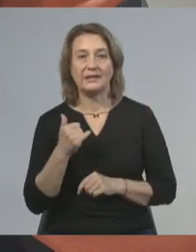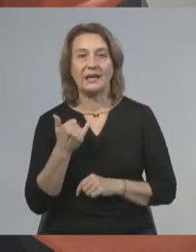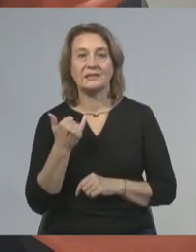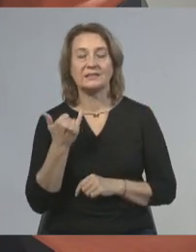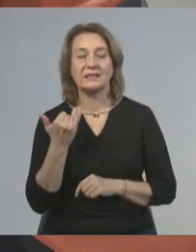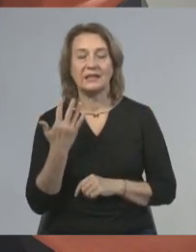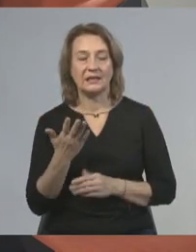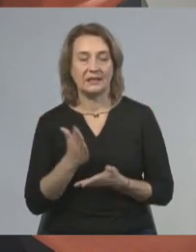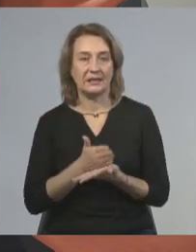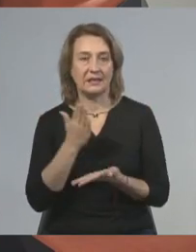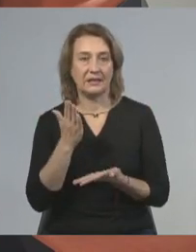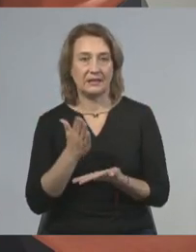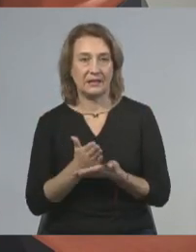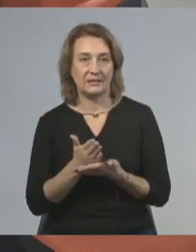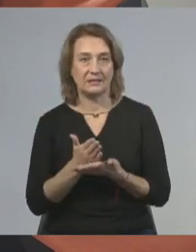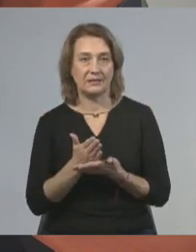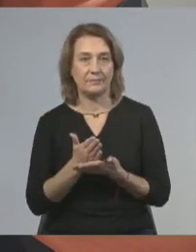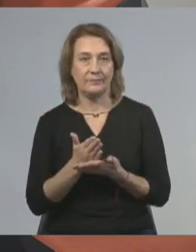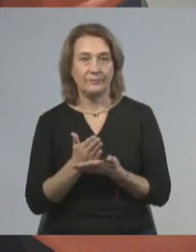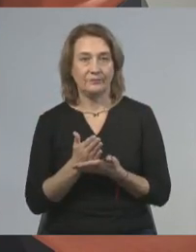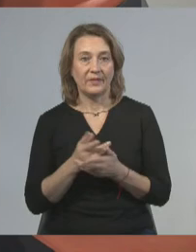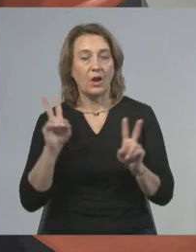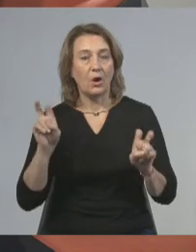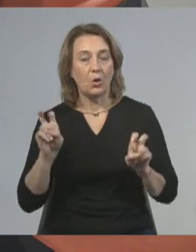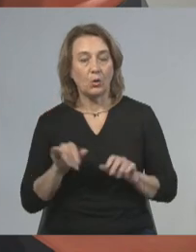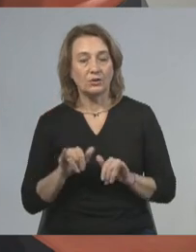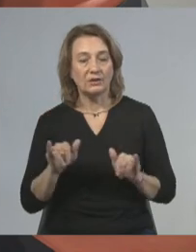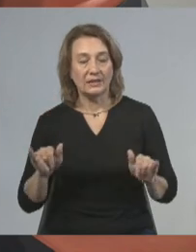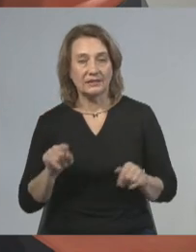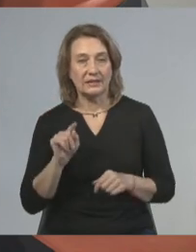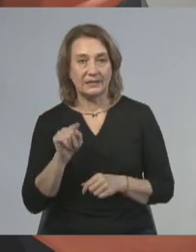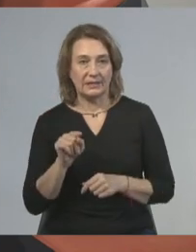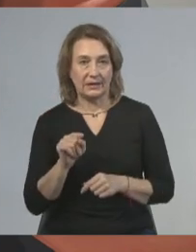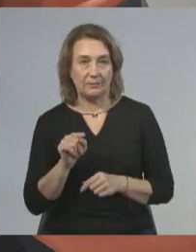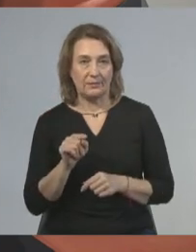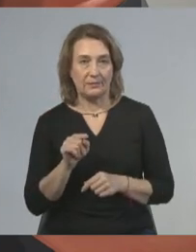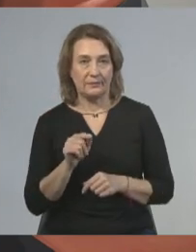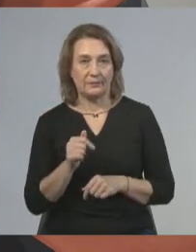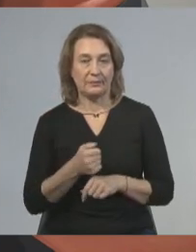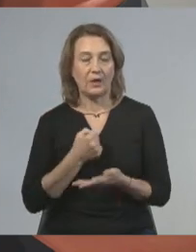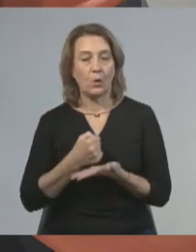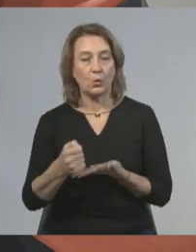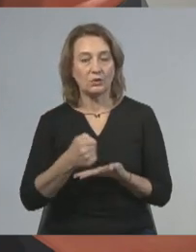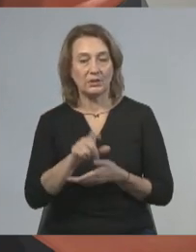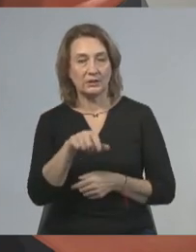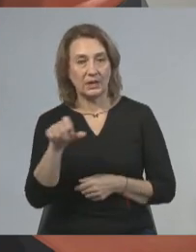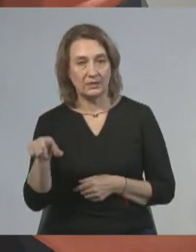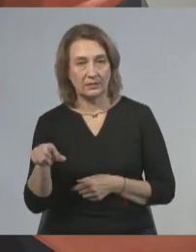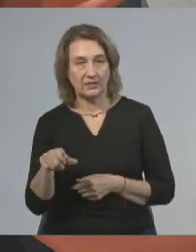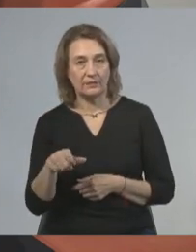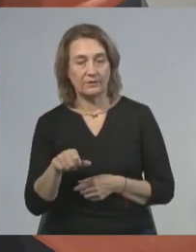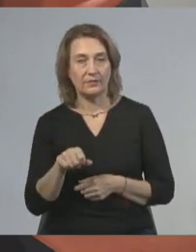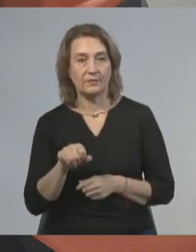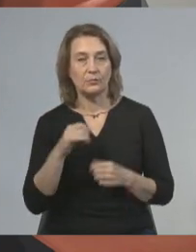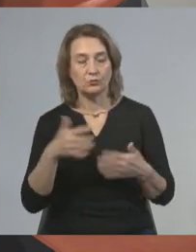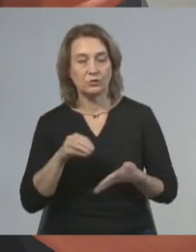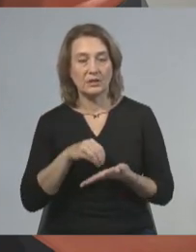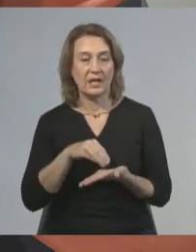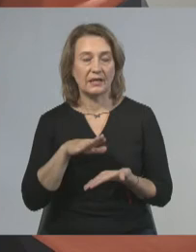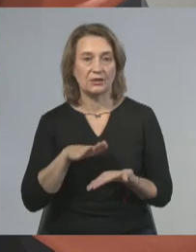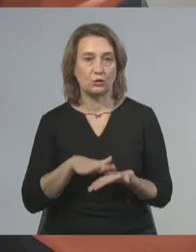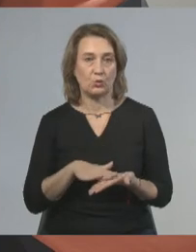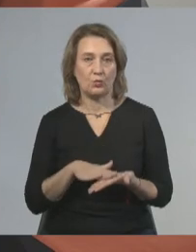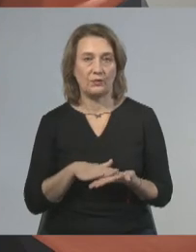how experienced they are how unbiased and professional they are it is very important that the local media don't